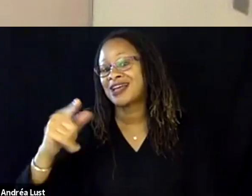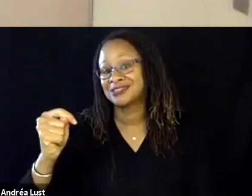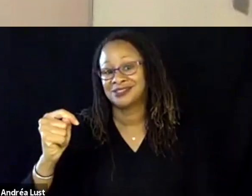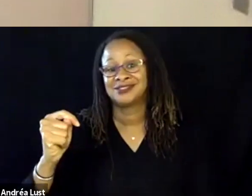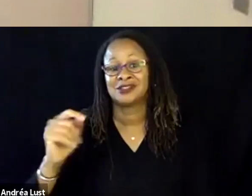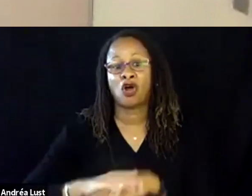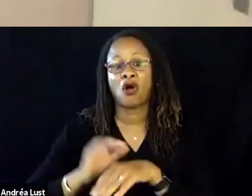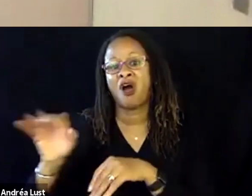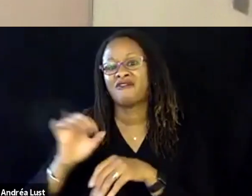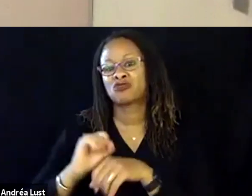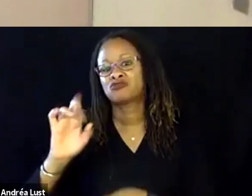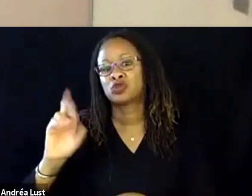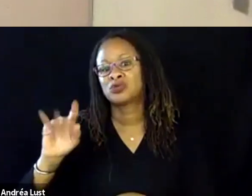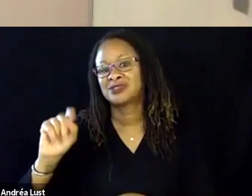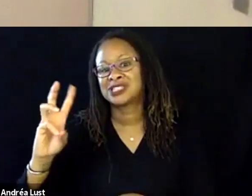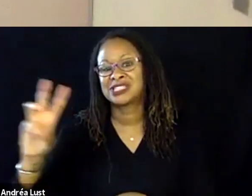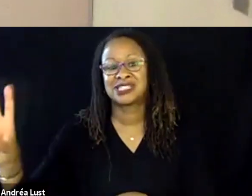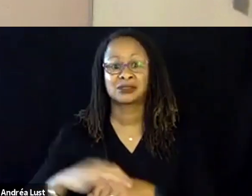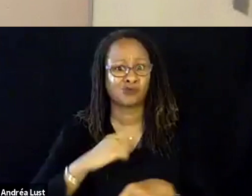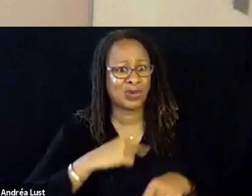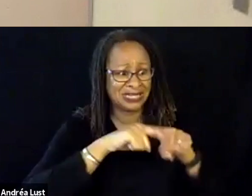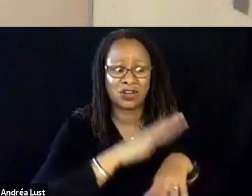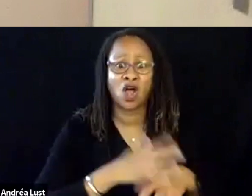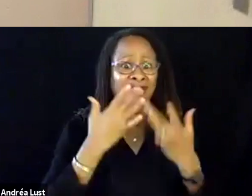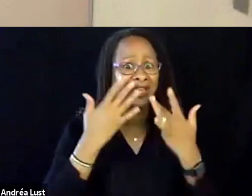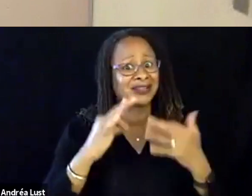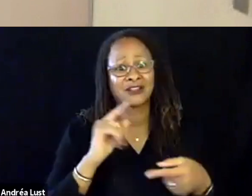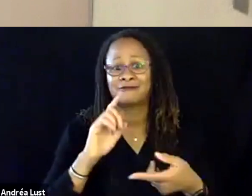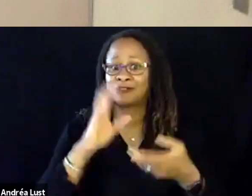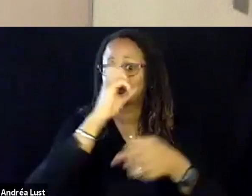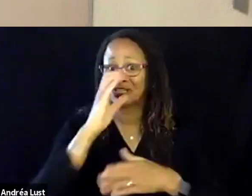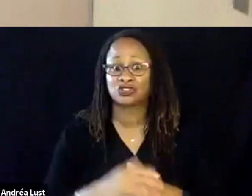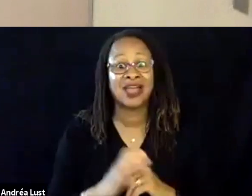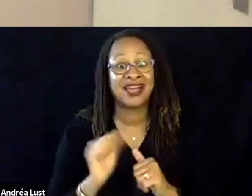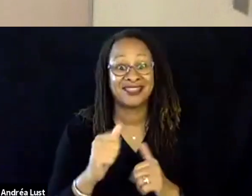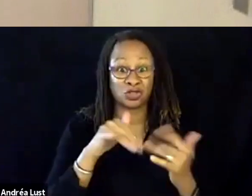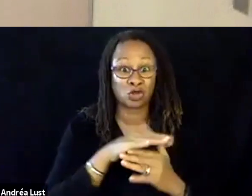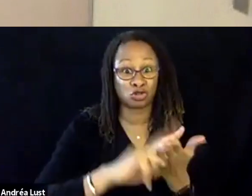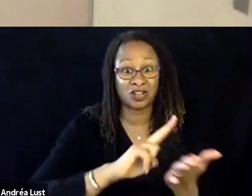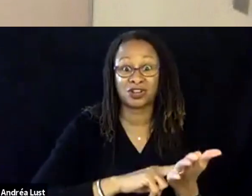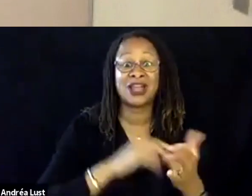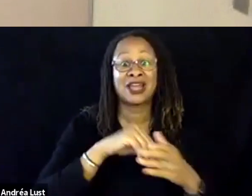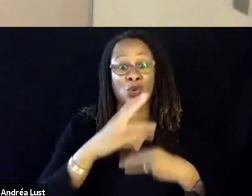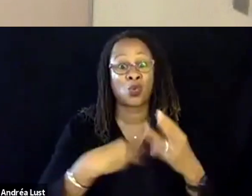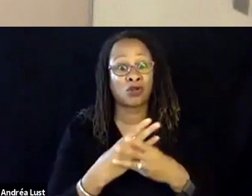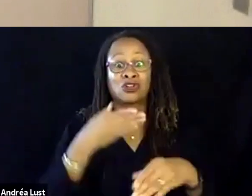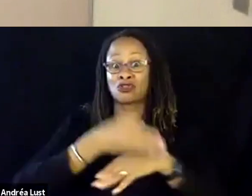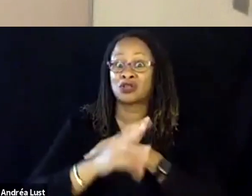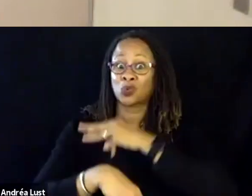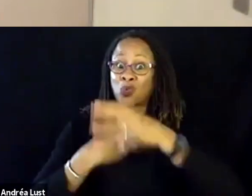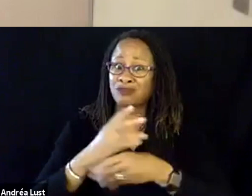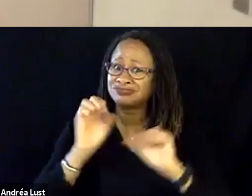saw very clearly that the social contract that we all depend on in America and across the world has to be nurtured. And it